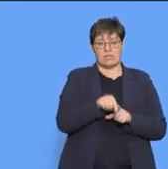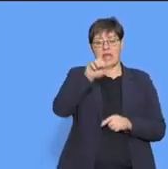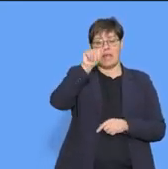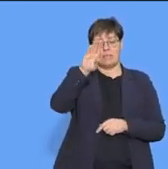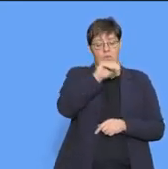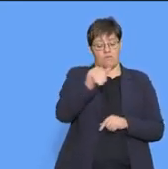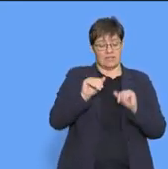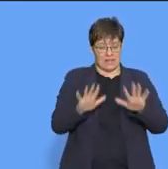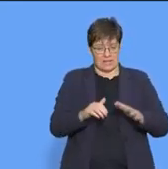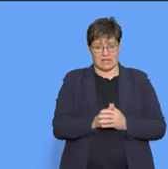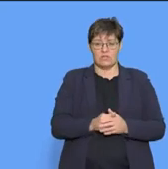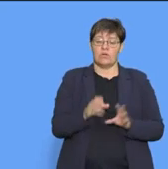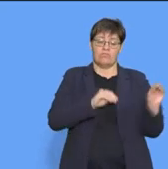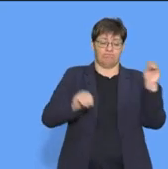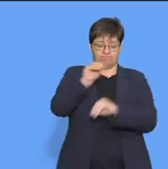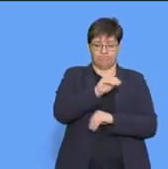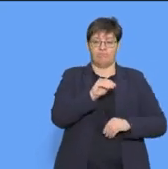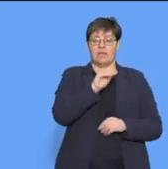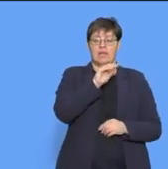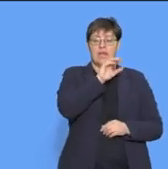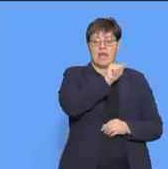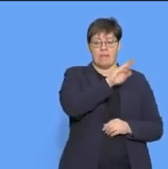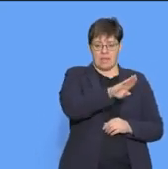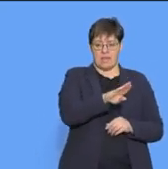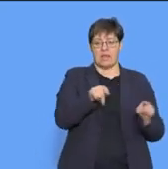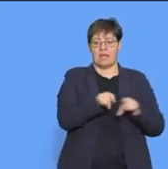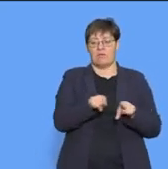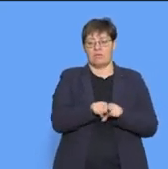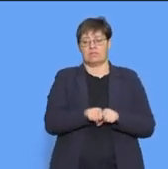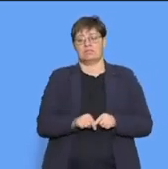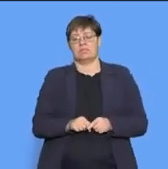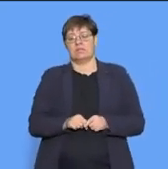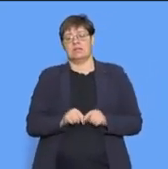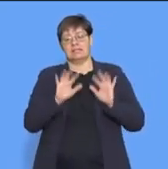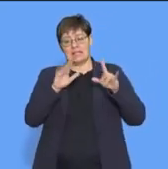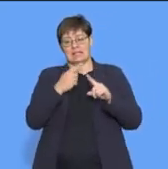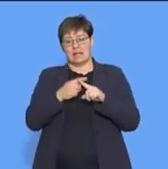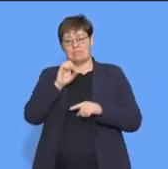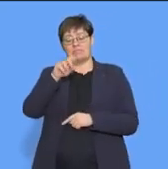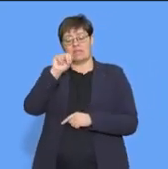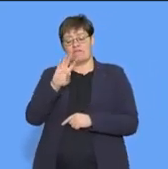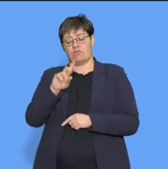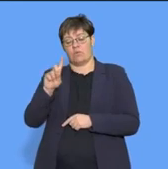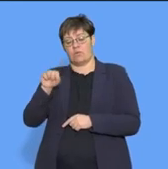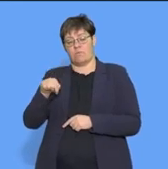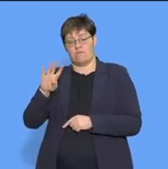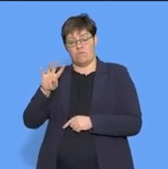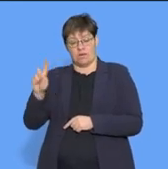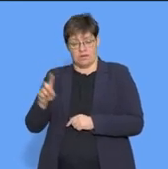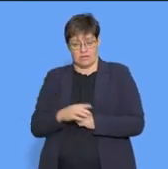is equal to AB over 10. So rearranging this, AB is equal to 10 times sine